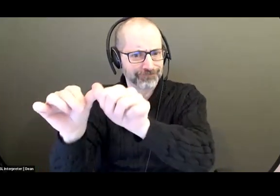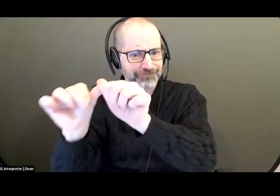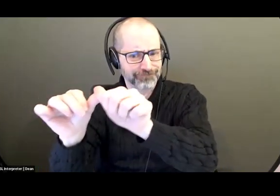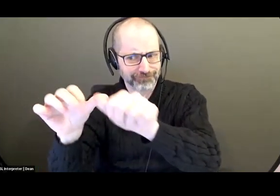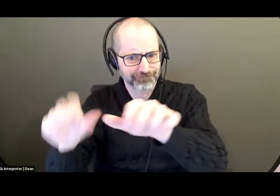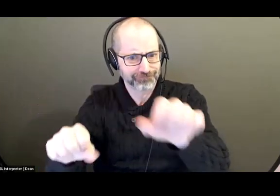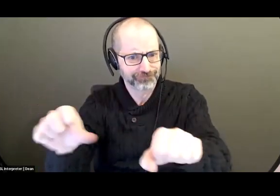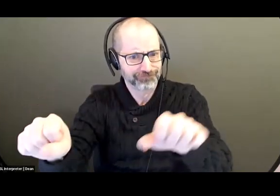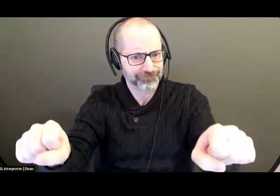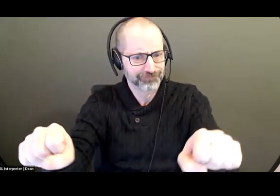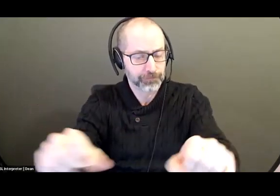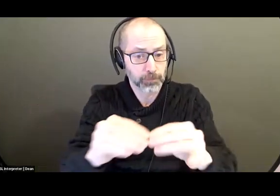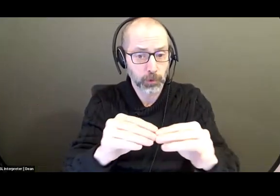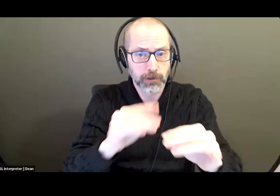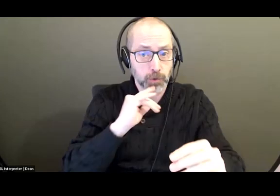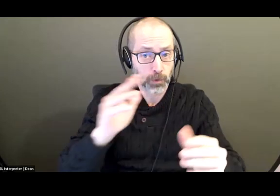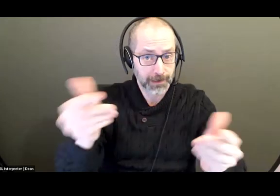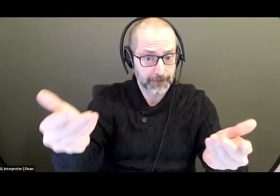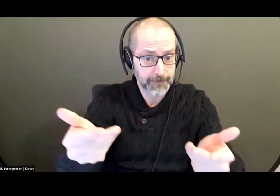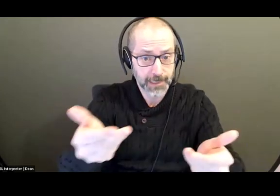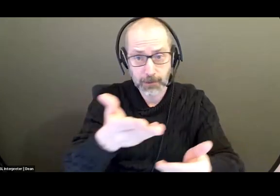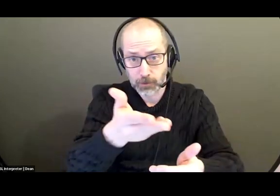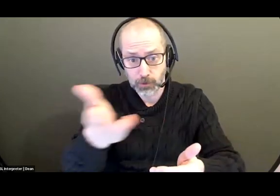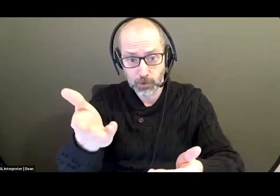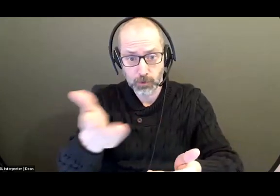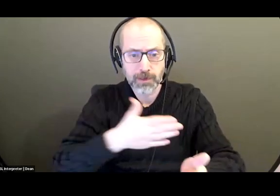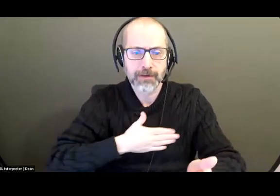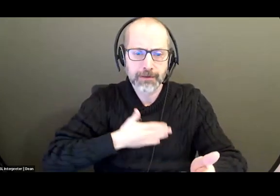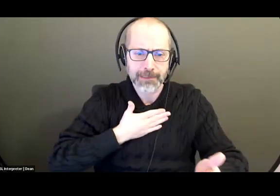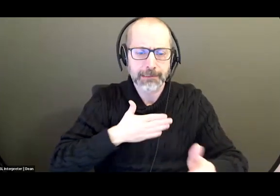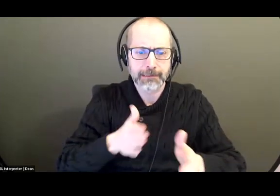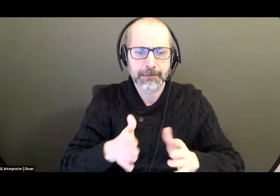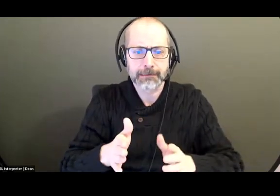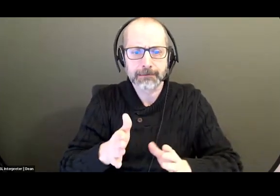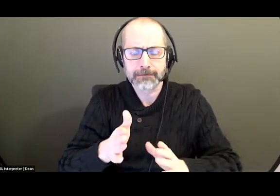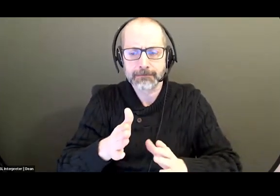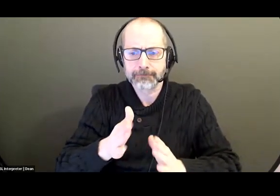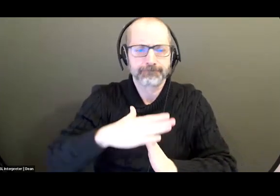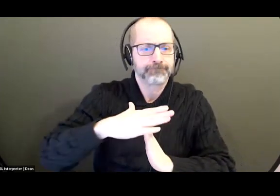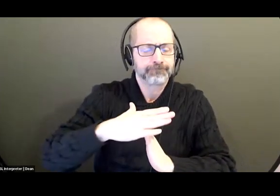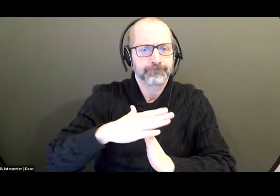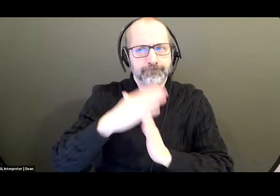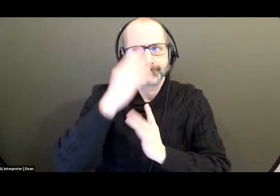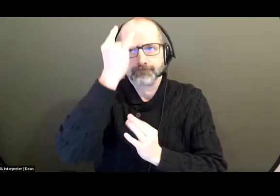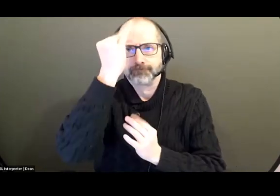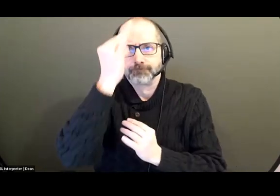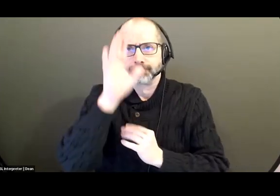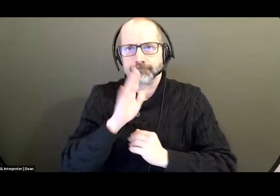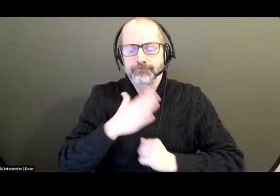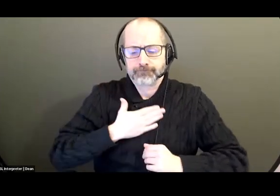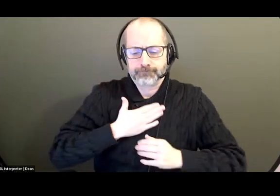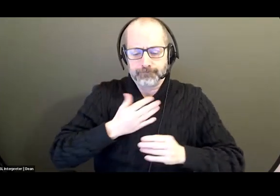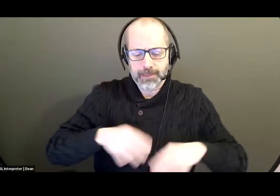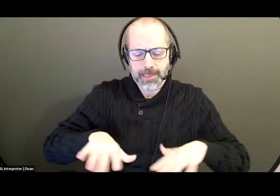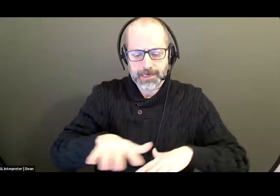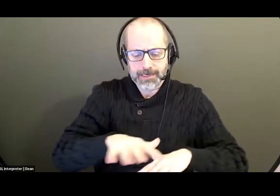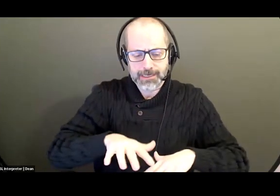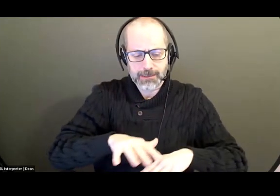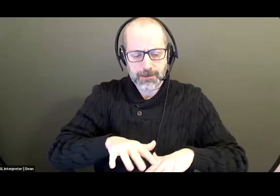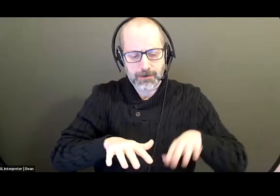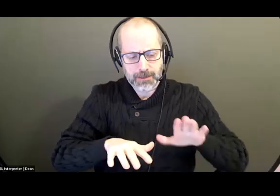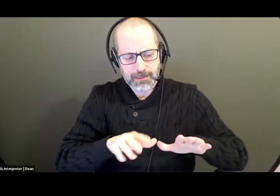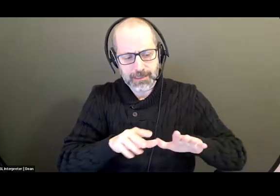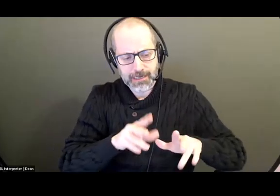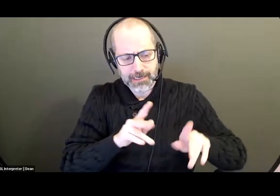an ongoing process that needs our collective attention. And I invite everyone to please take a moment today